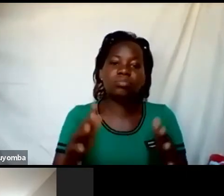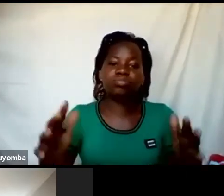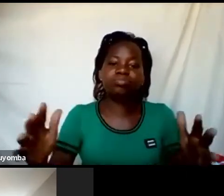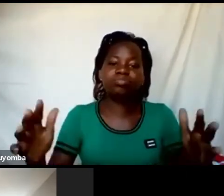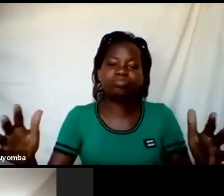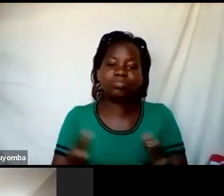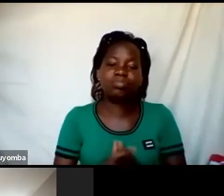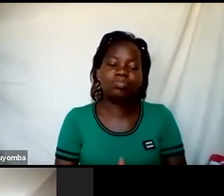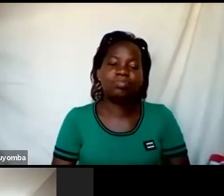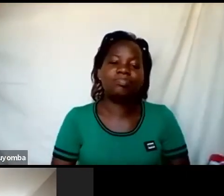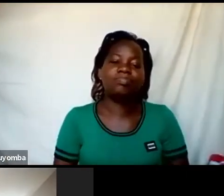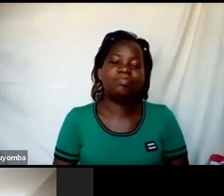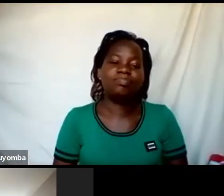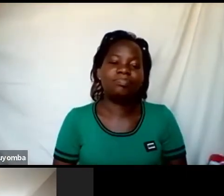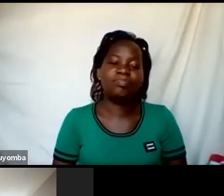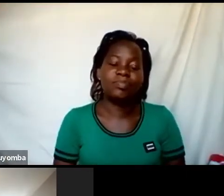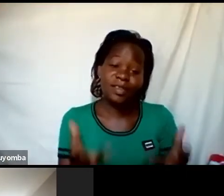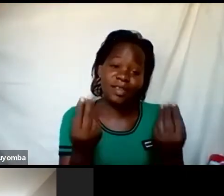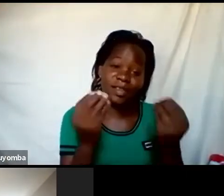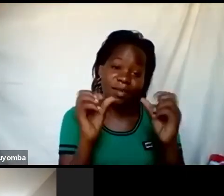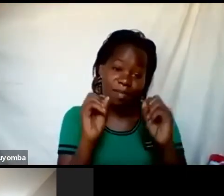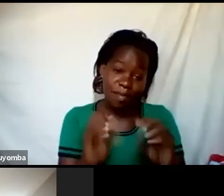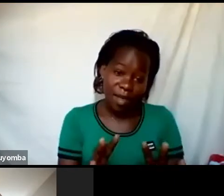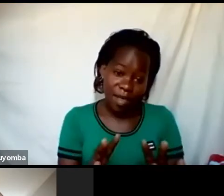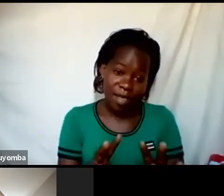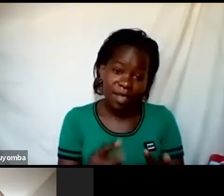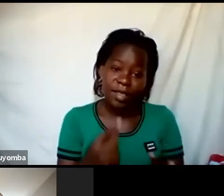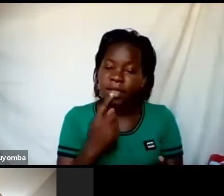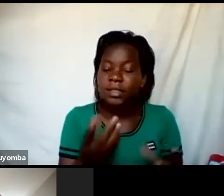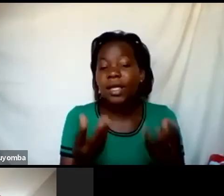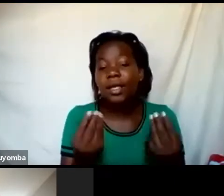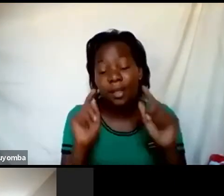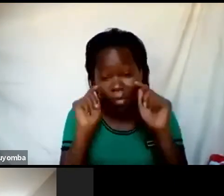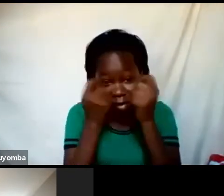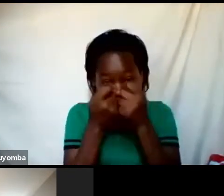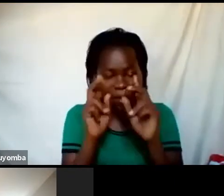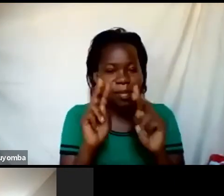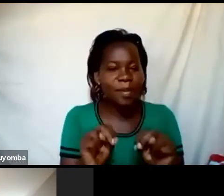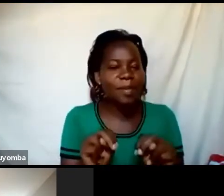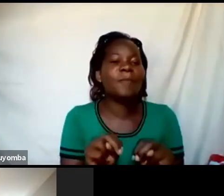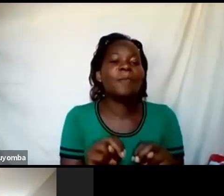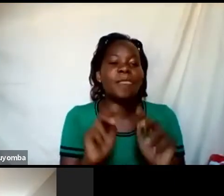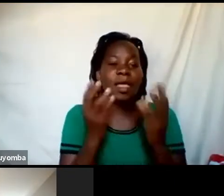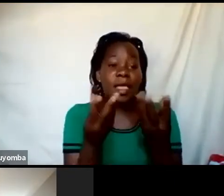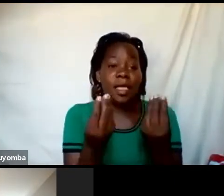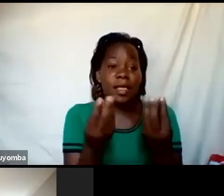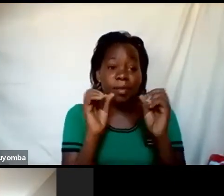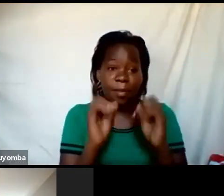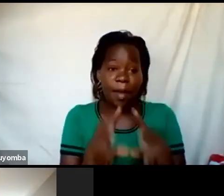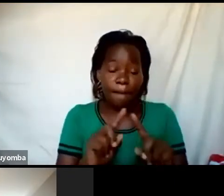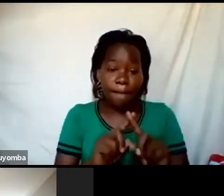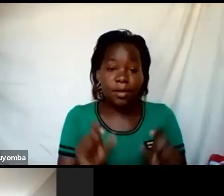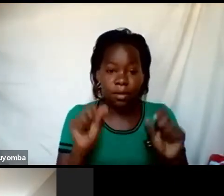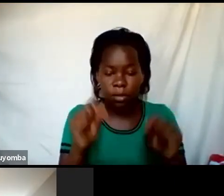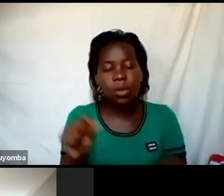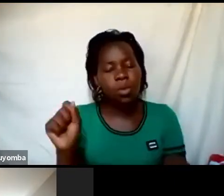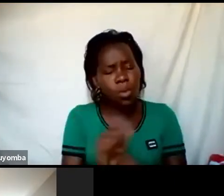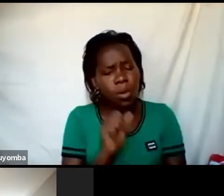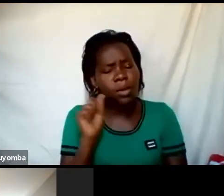it's not easy. I don't want to pretend to any of you that it is easy. You have to do without the car, without the